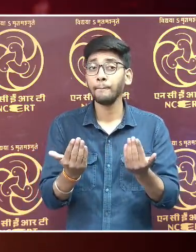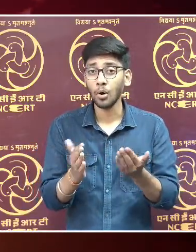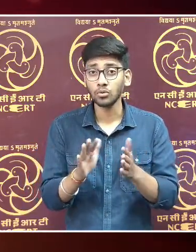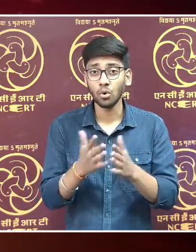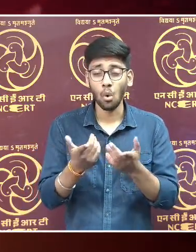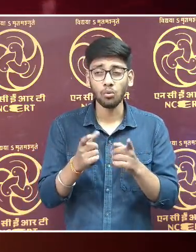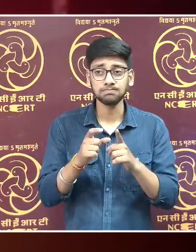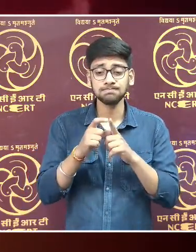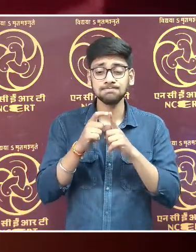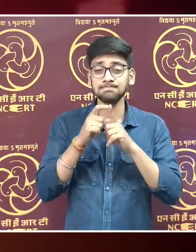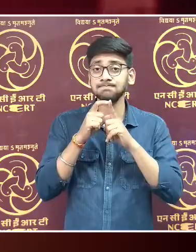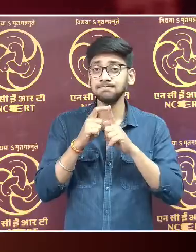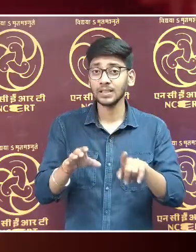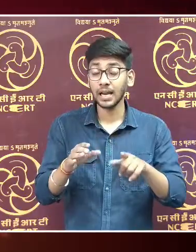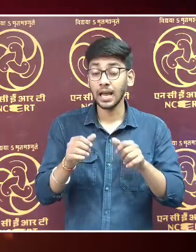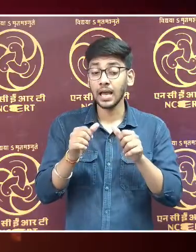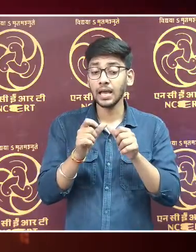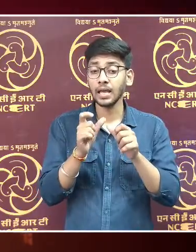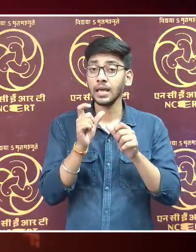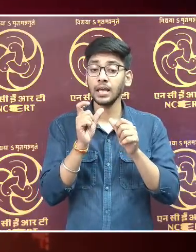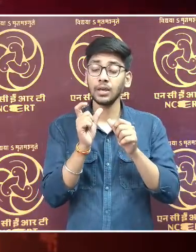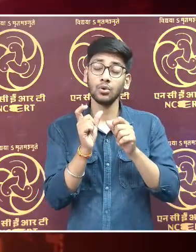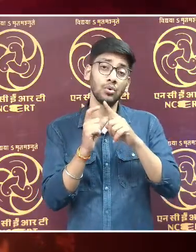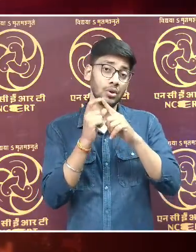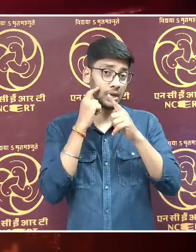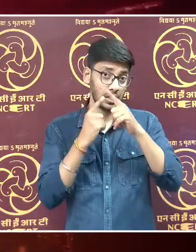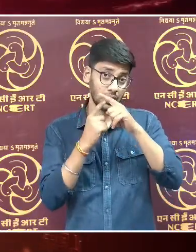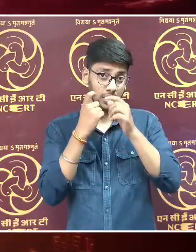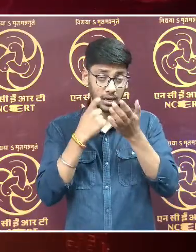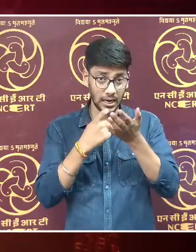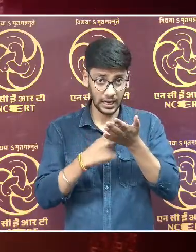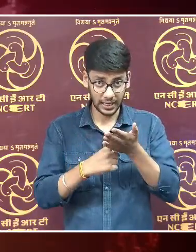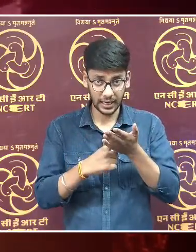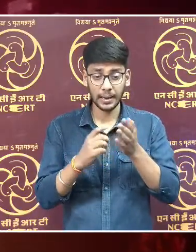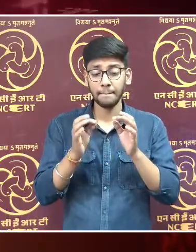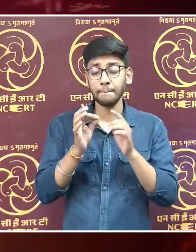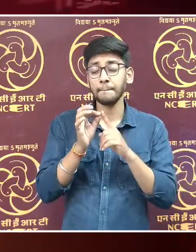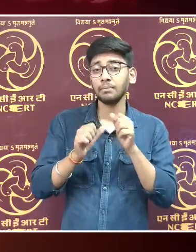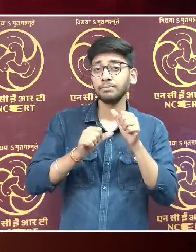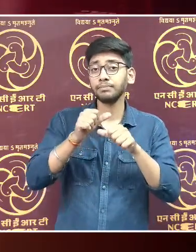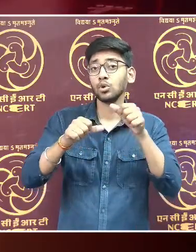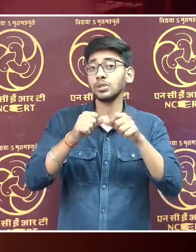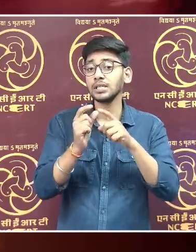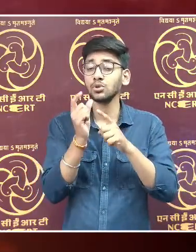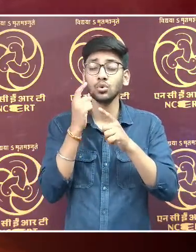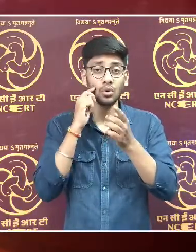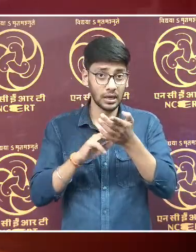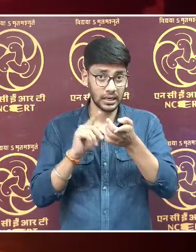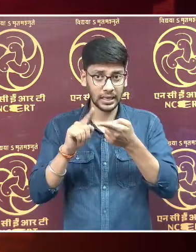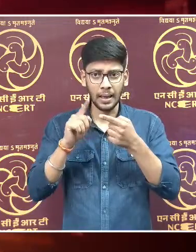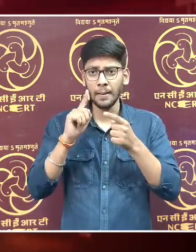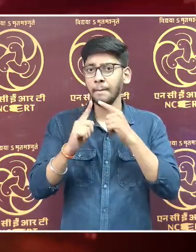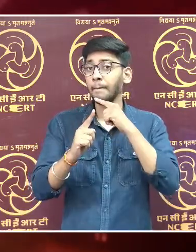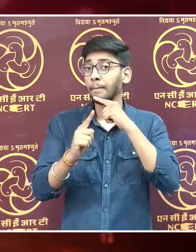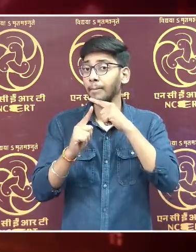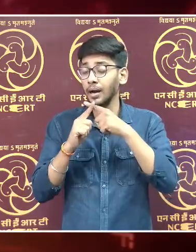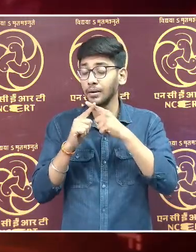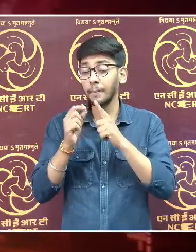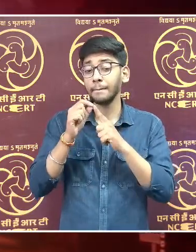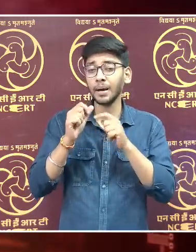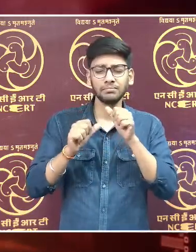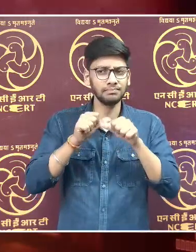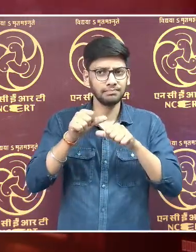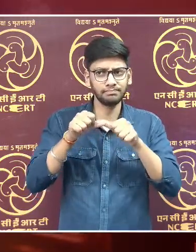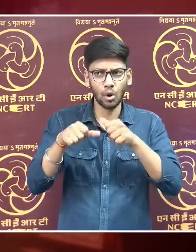of having this auditory processing infections in the middle ear and then leading to the processing disorders kind of a